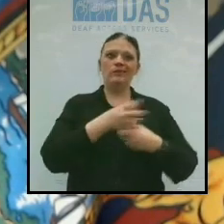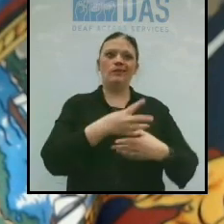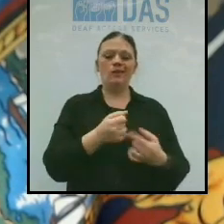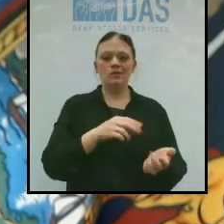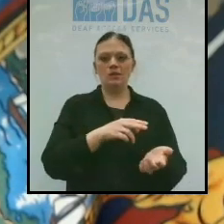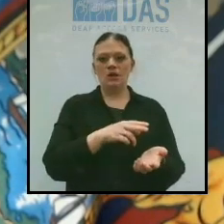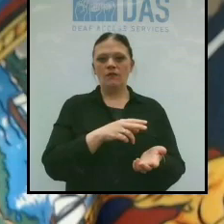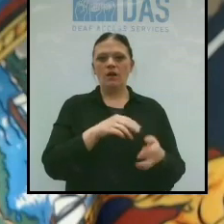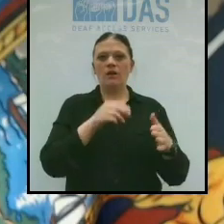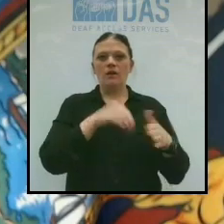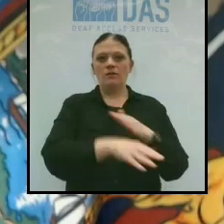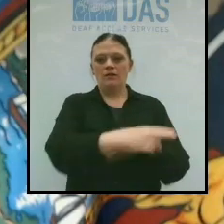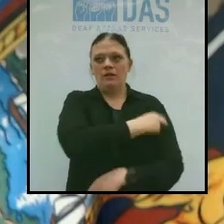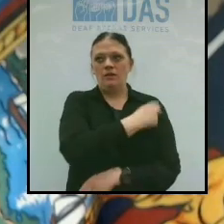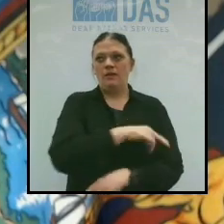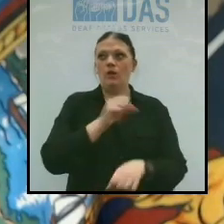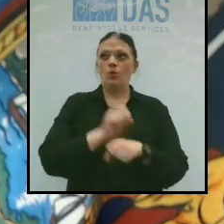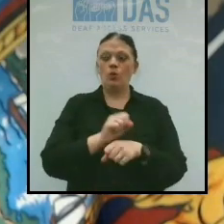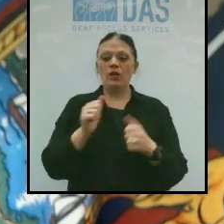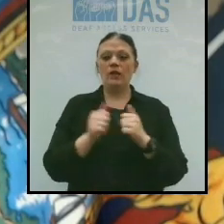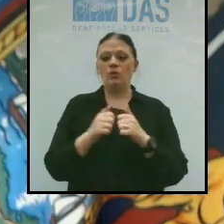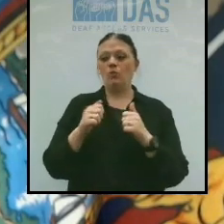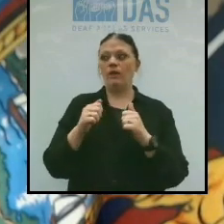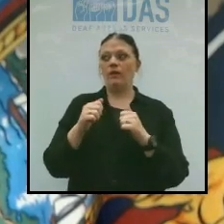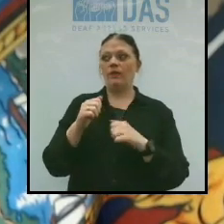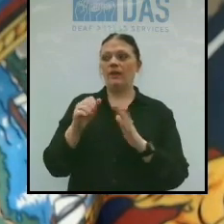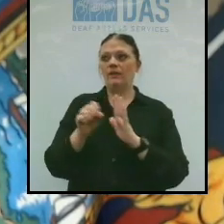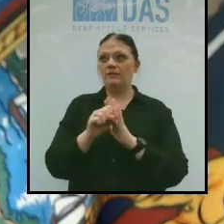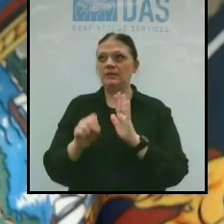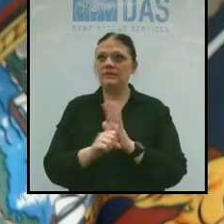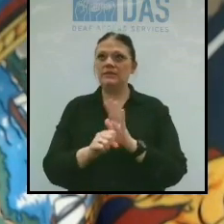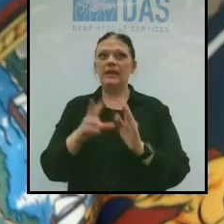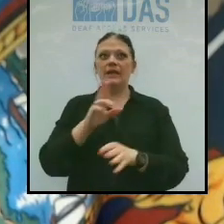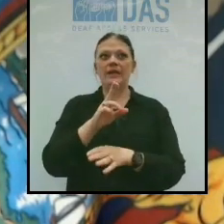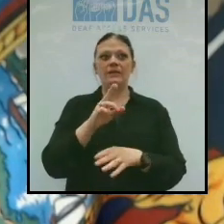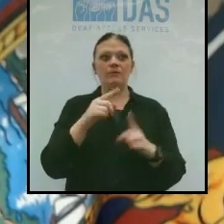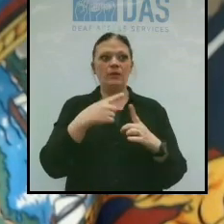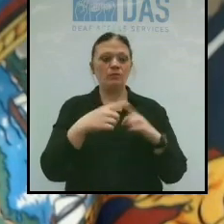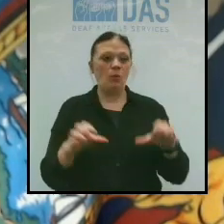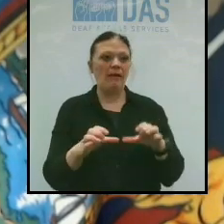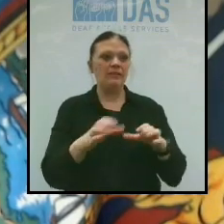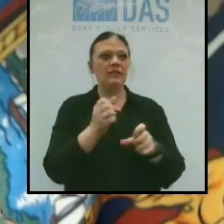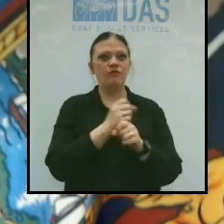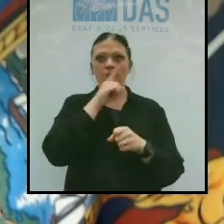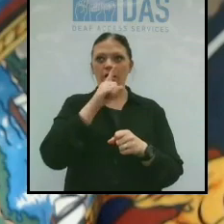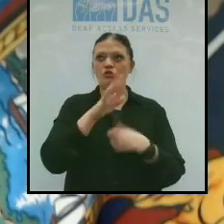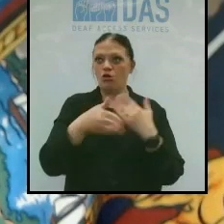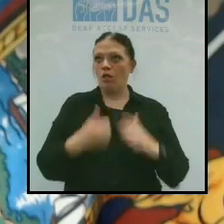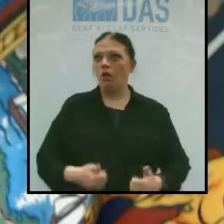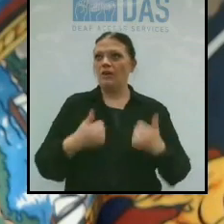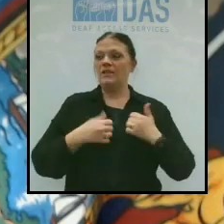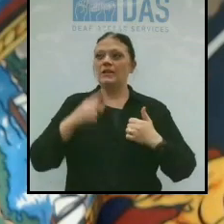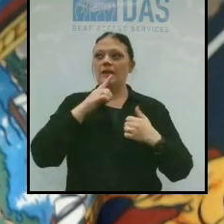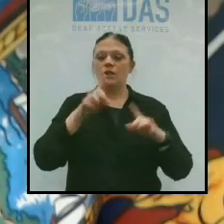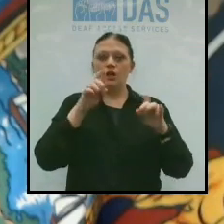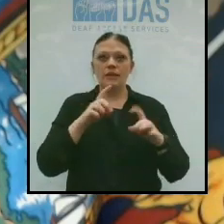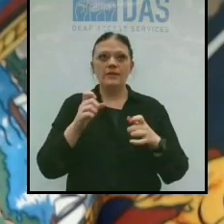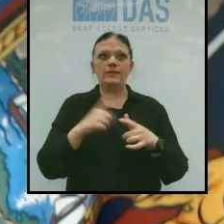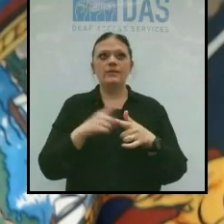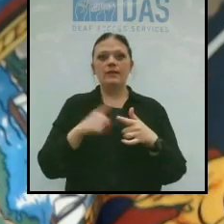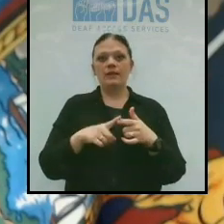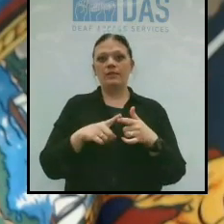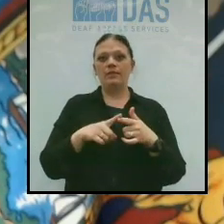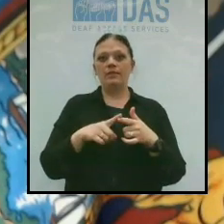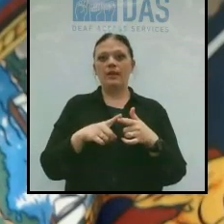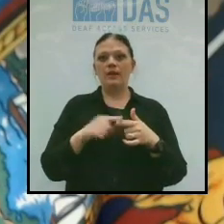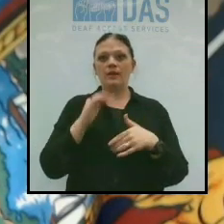proactive. They're working with the state health department to make sure that all the residents are tested, and then they can cohort all the residents that